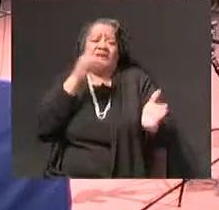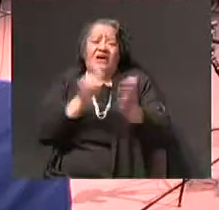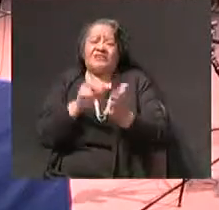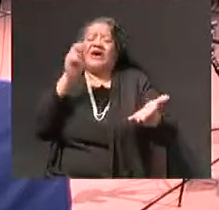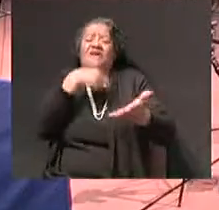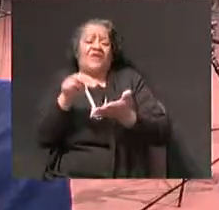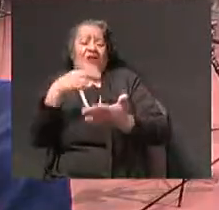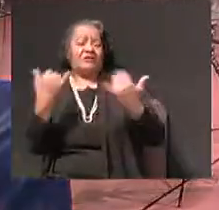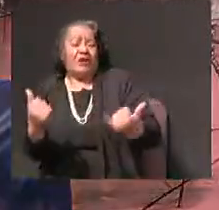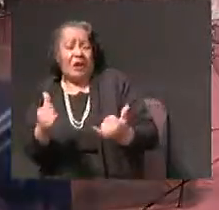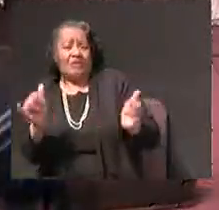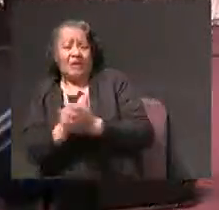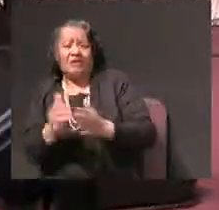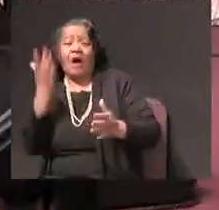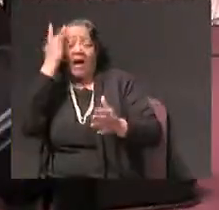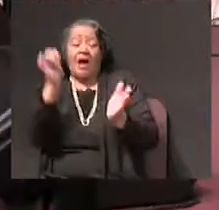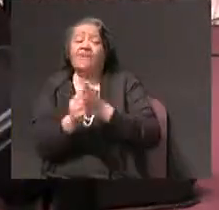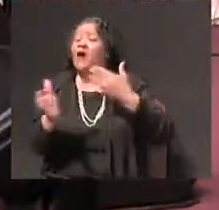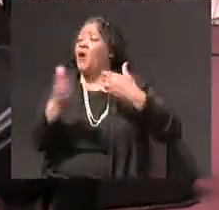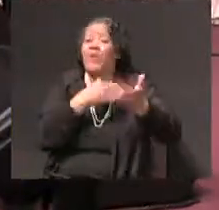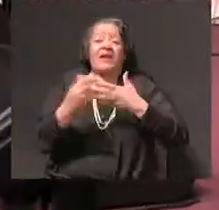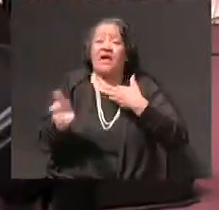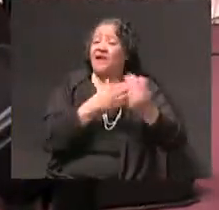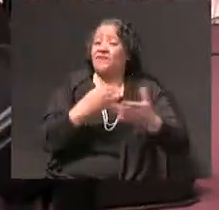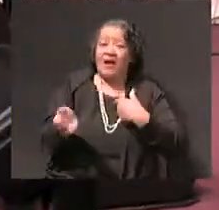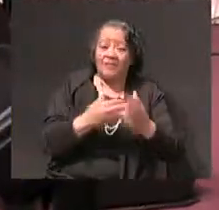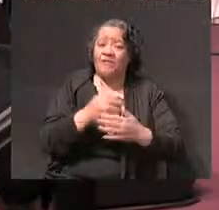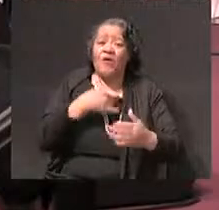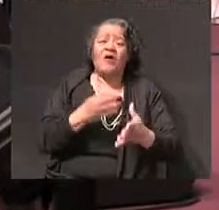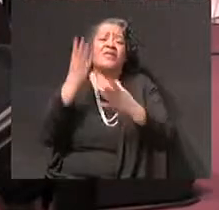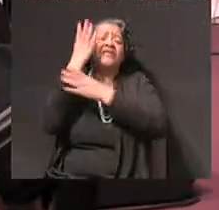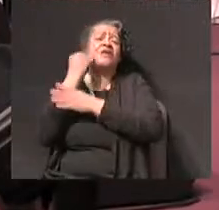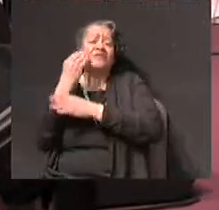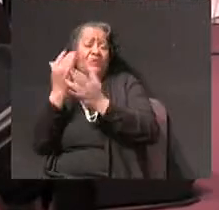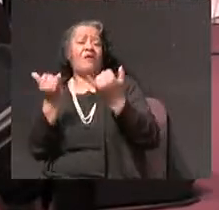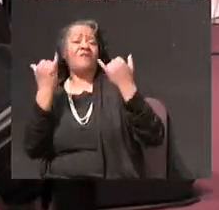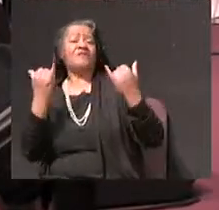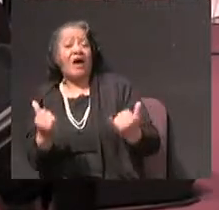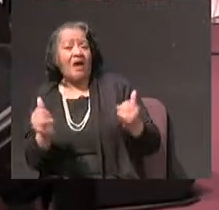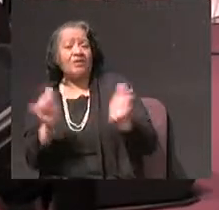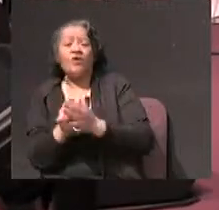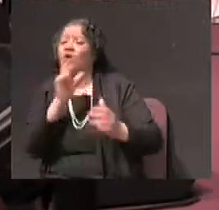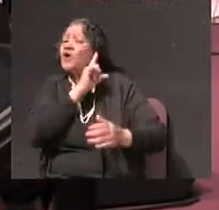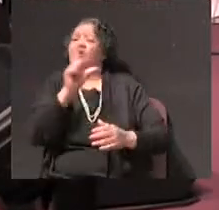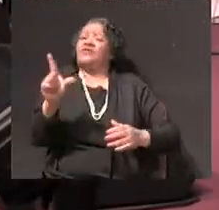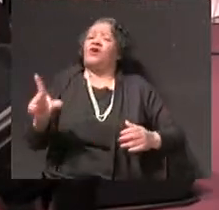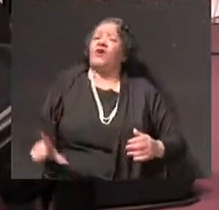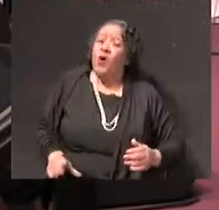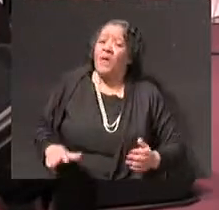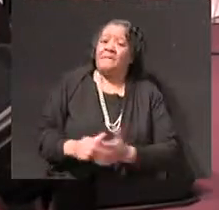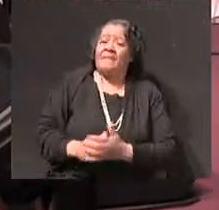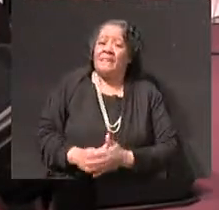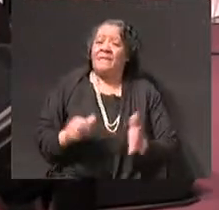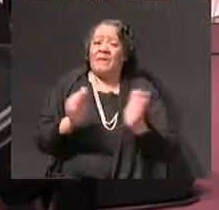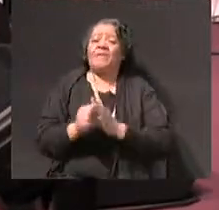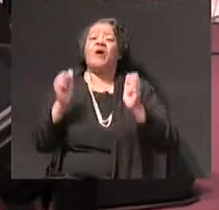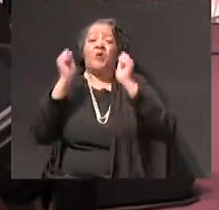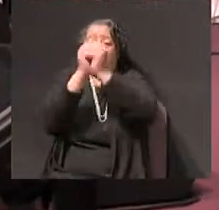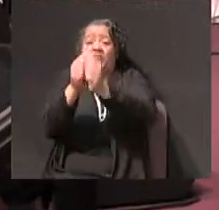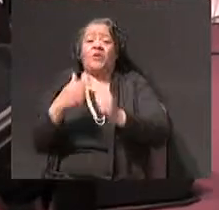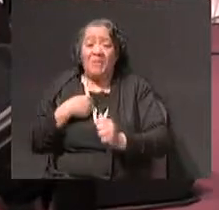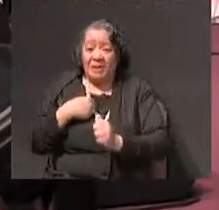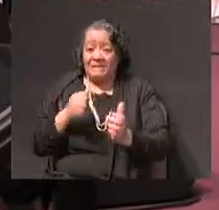like dancing, because whatever I'm going through, the Lord is with